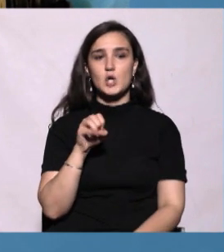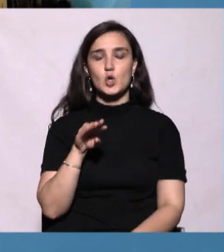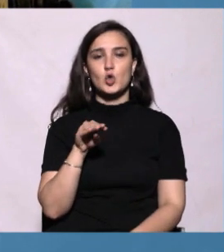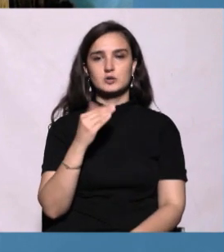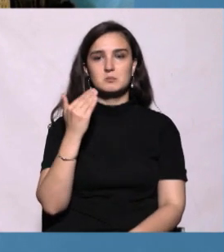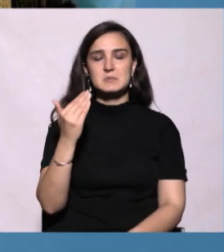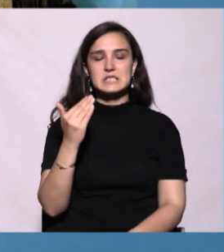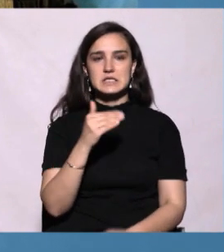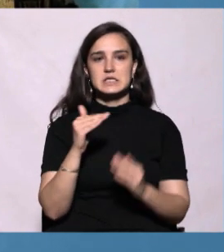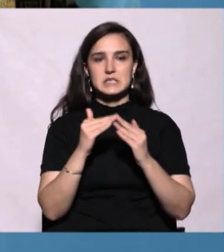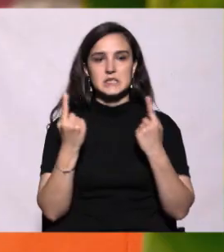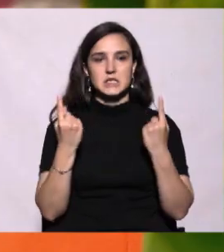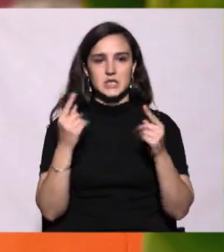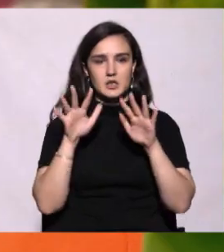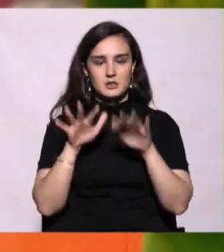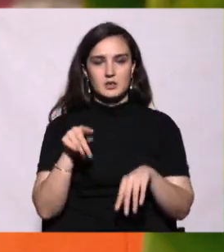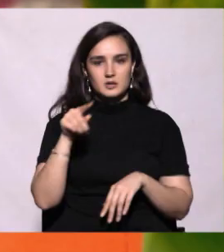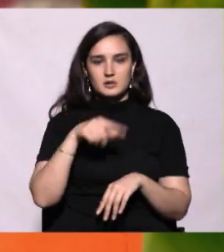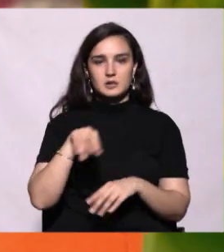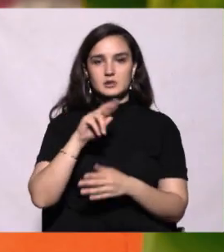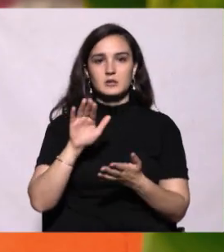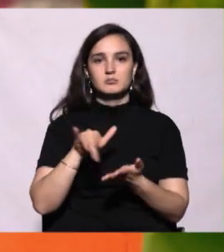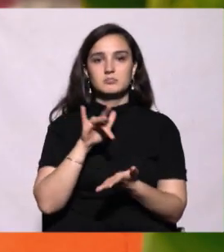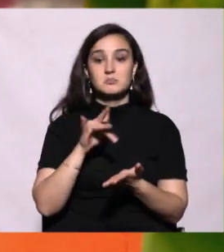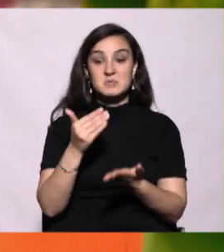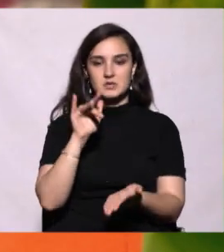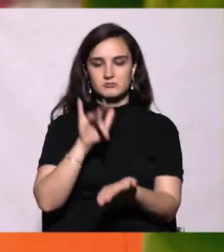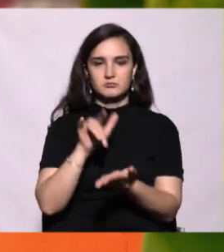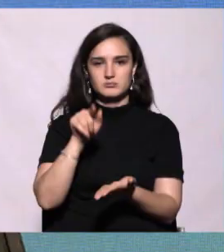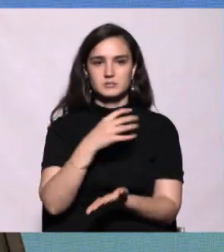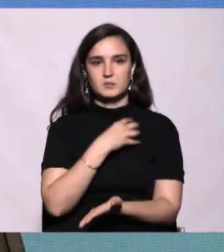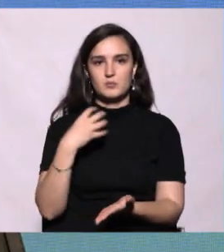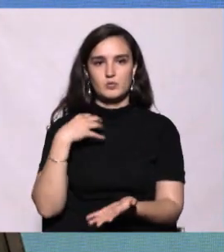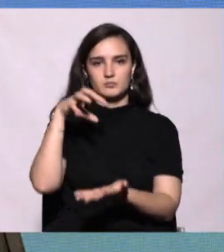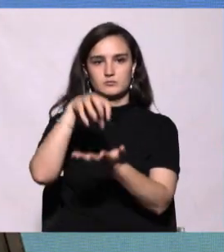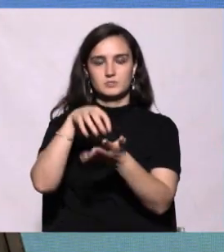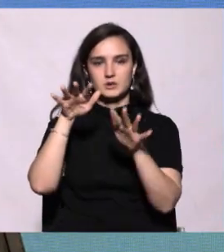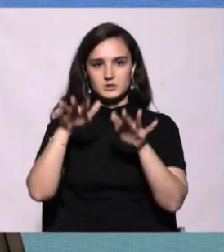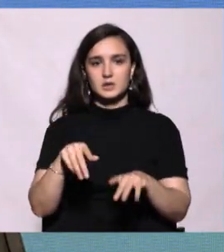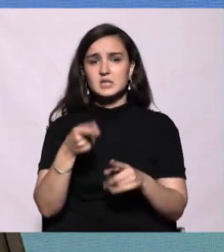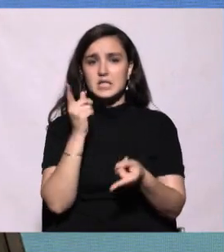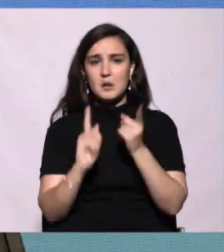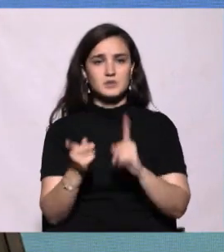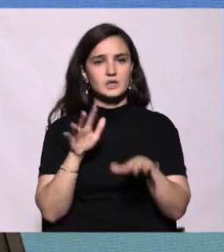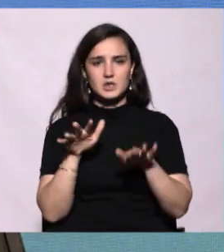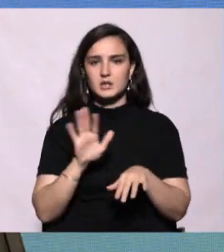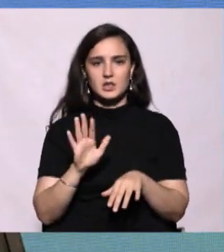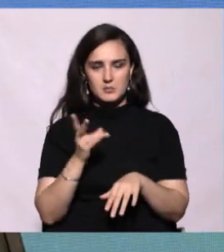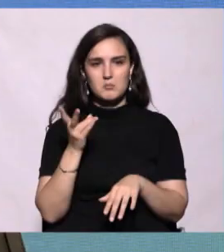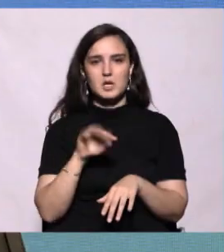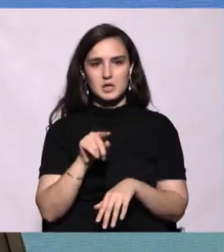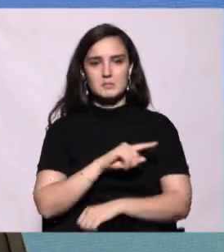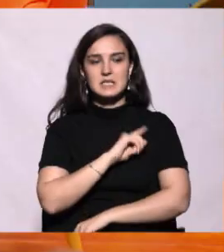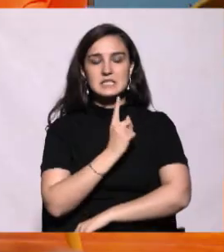Arthur's castle and the capital of his kingdom. So it isn't a real place, but it has become a